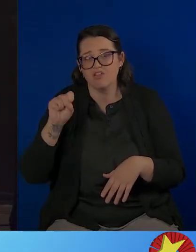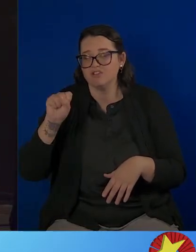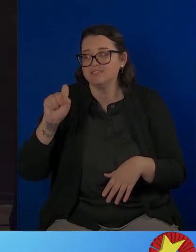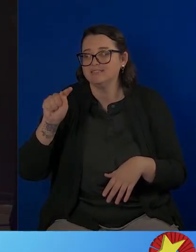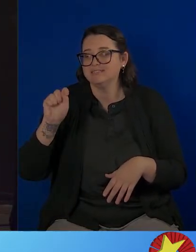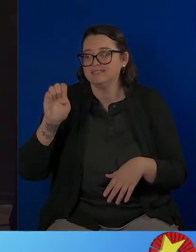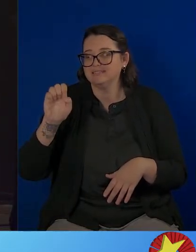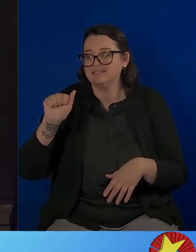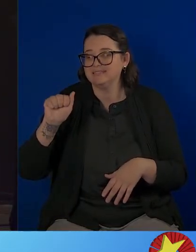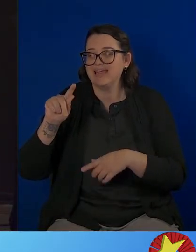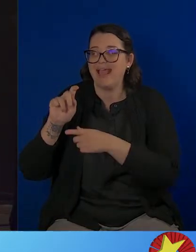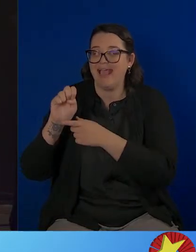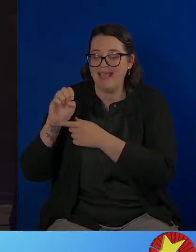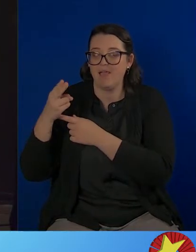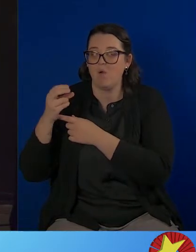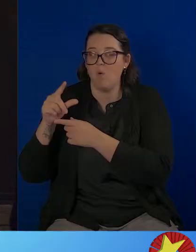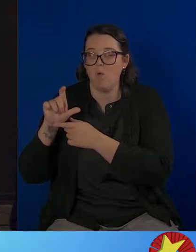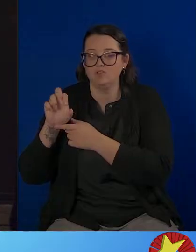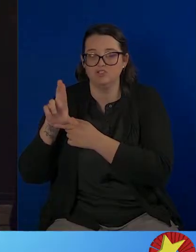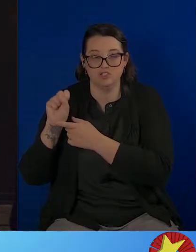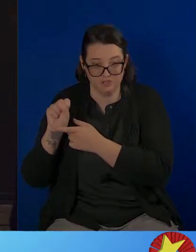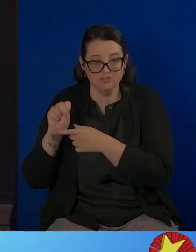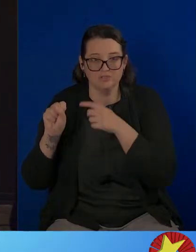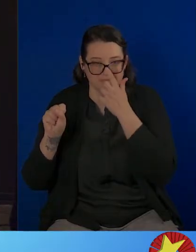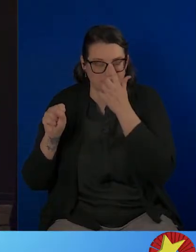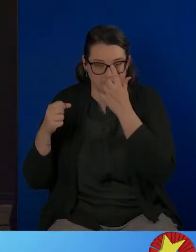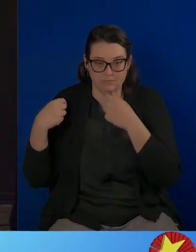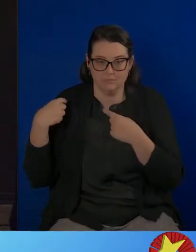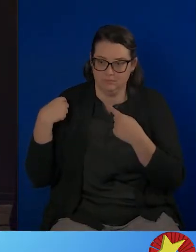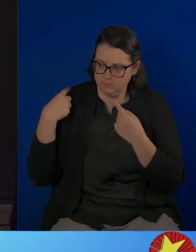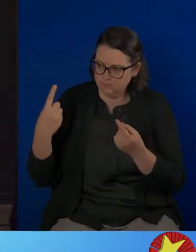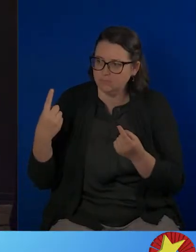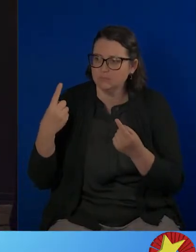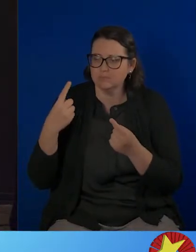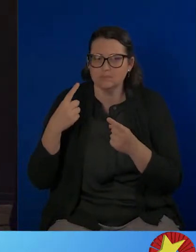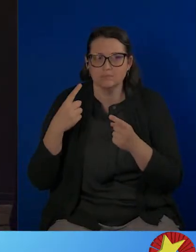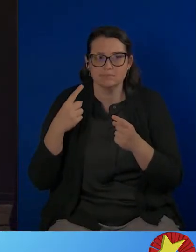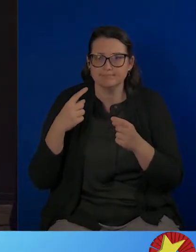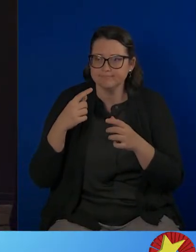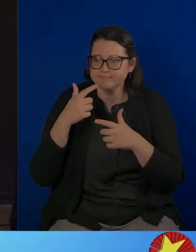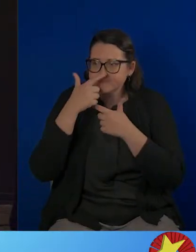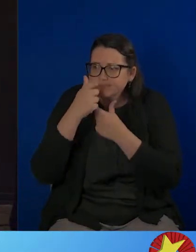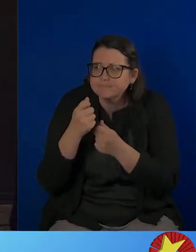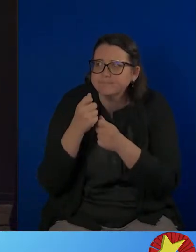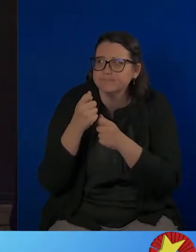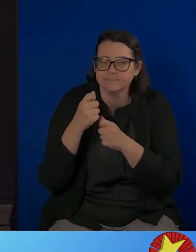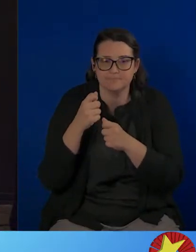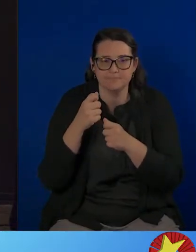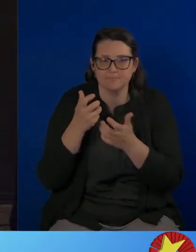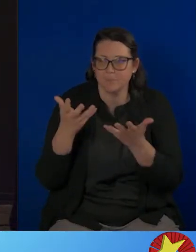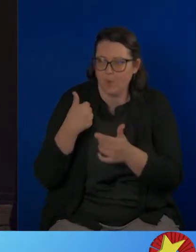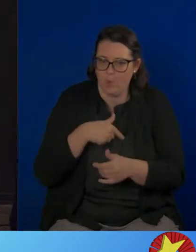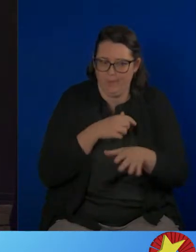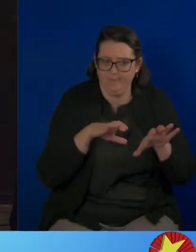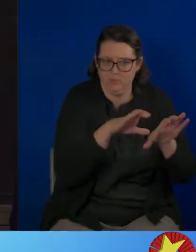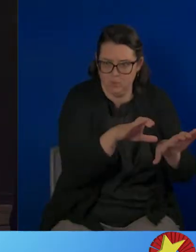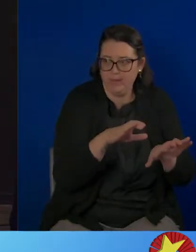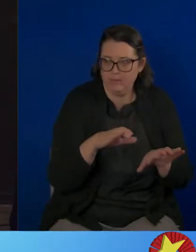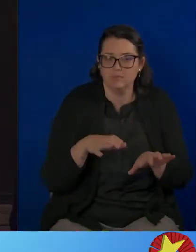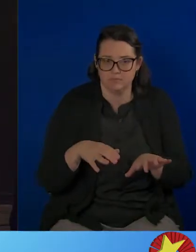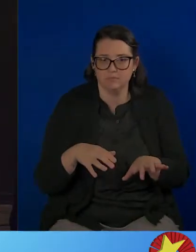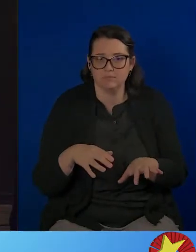stakeholders have had a vested interest in what we've been doing. And we have always